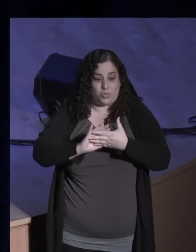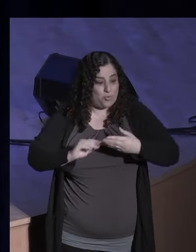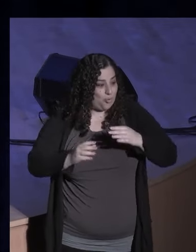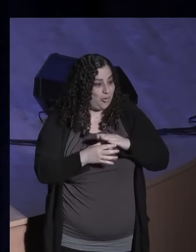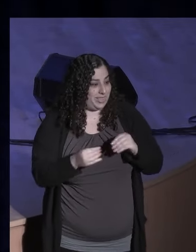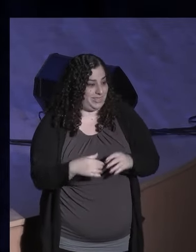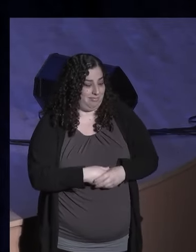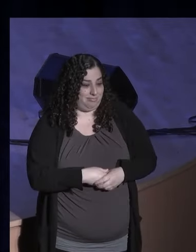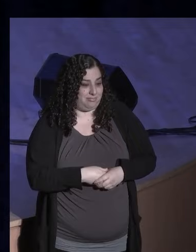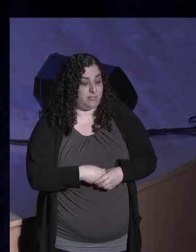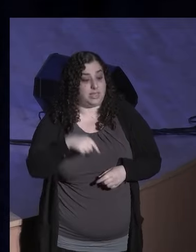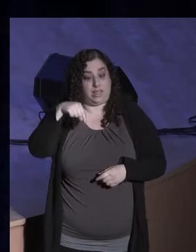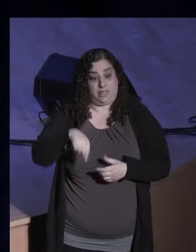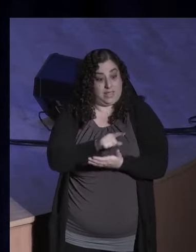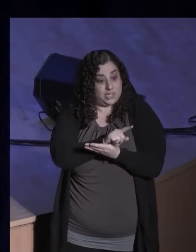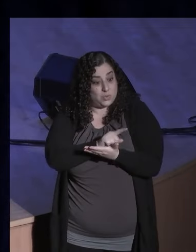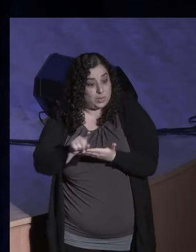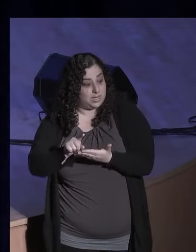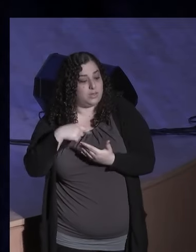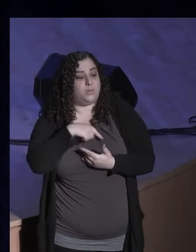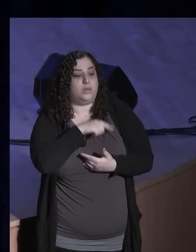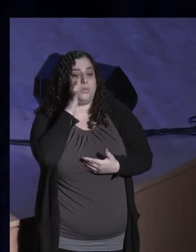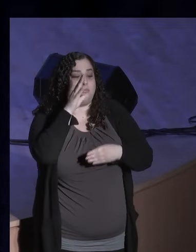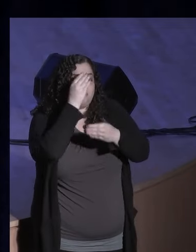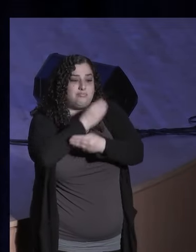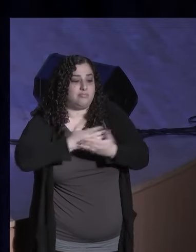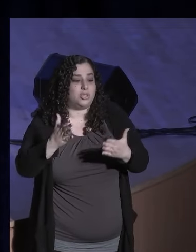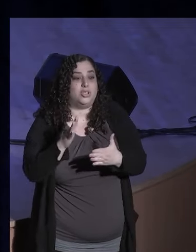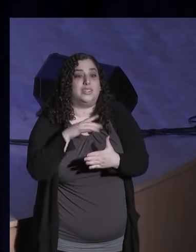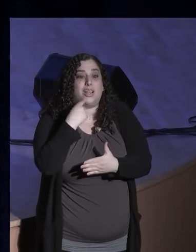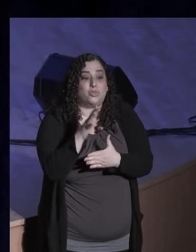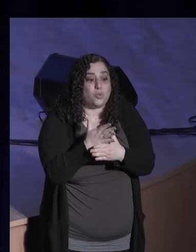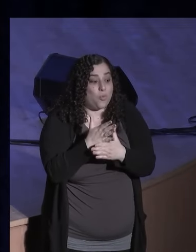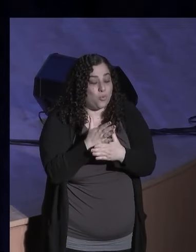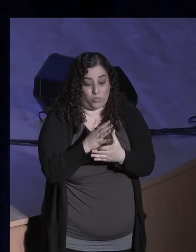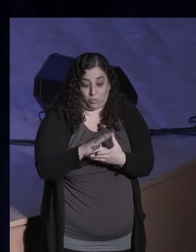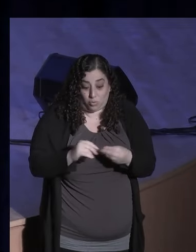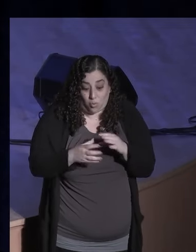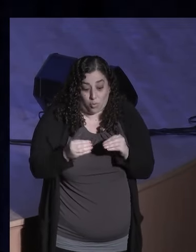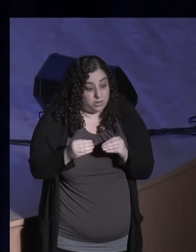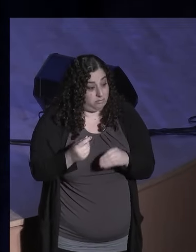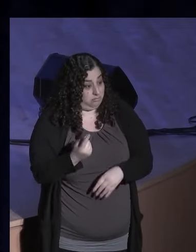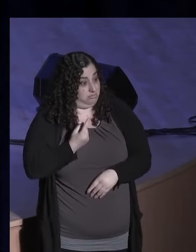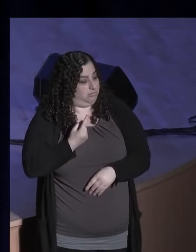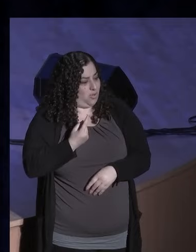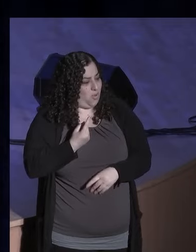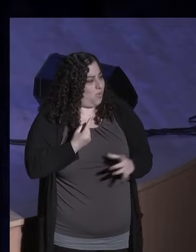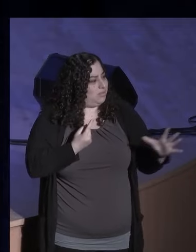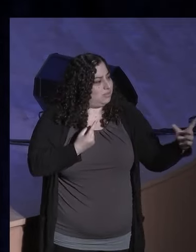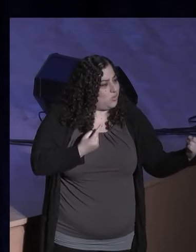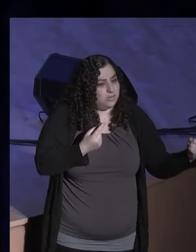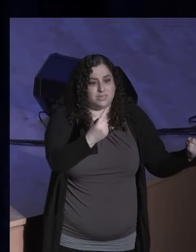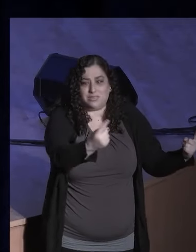and a story that we will tell fiercely and in full. Just last month, I was in Colorado to dedicate the newest park,